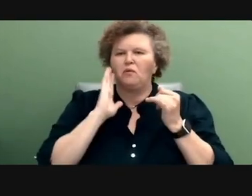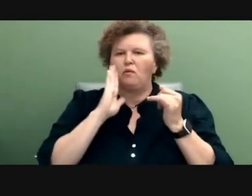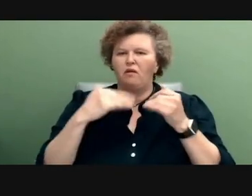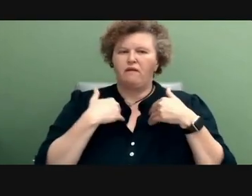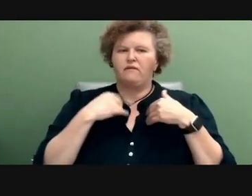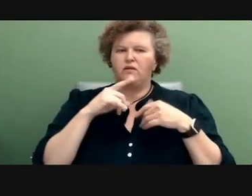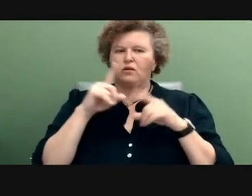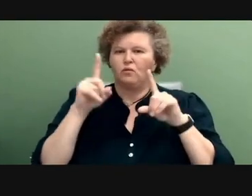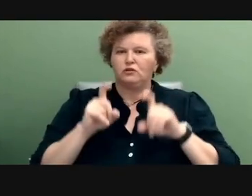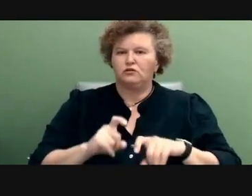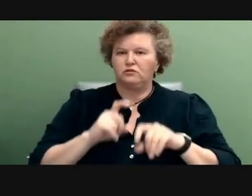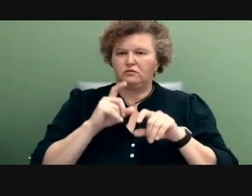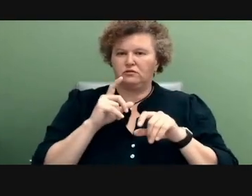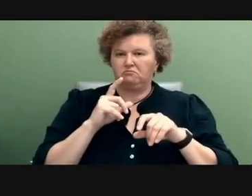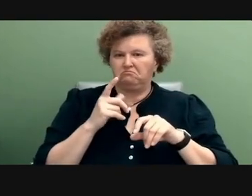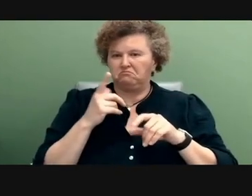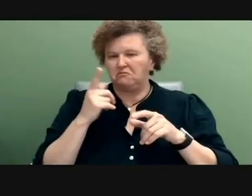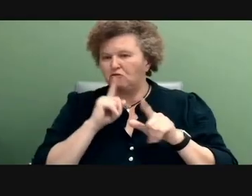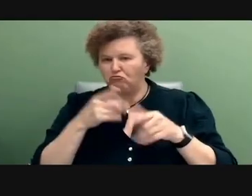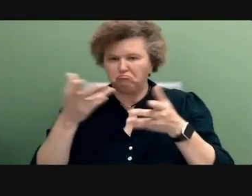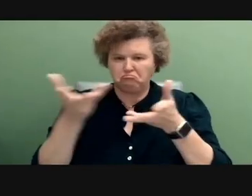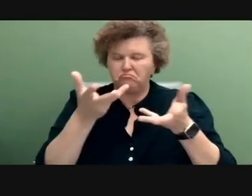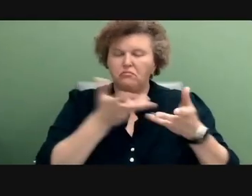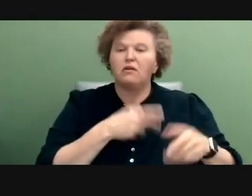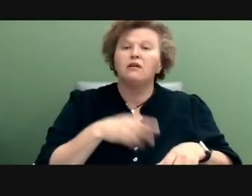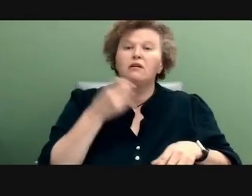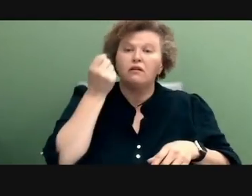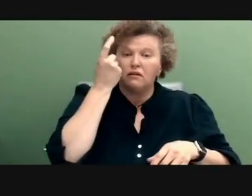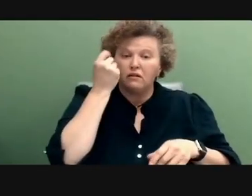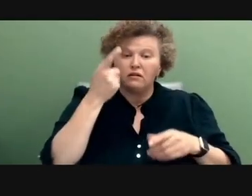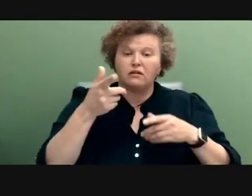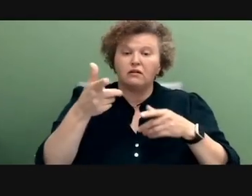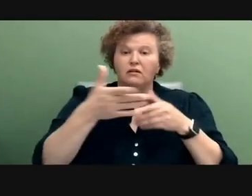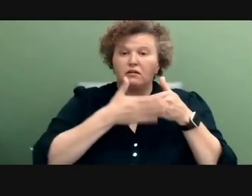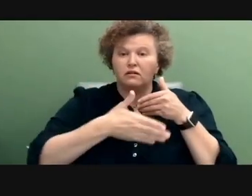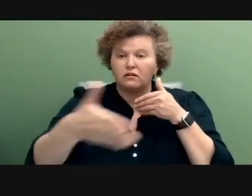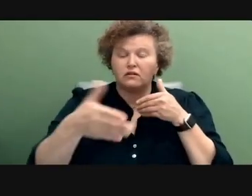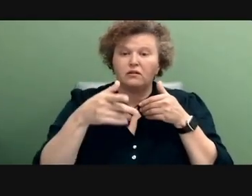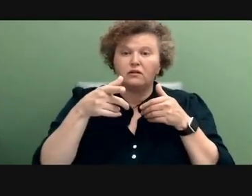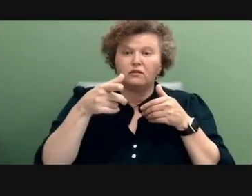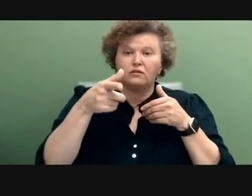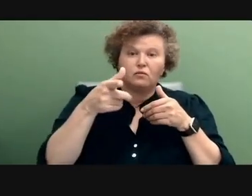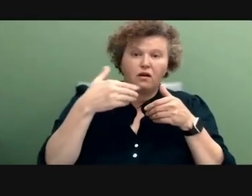then at the end, we will finish off with the QA session.